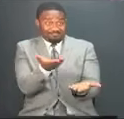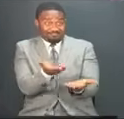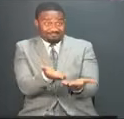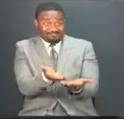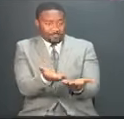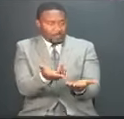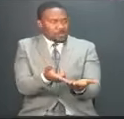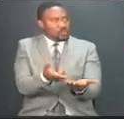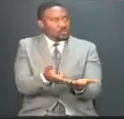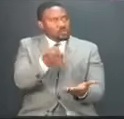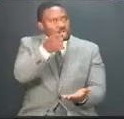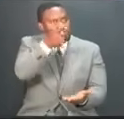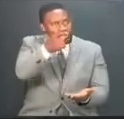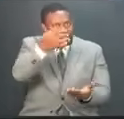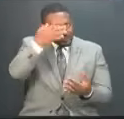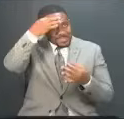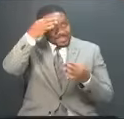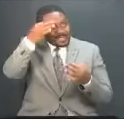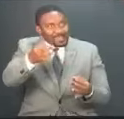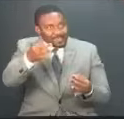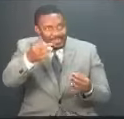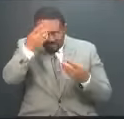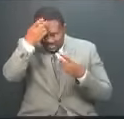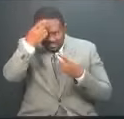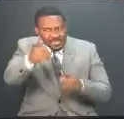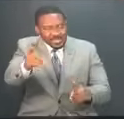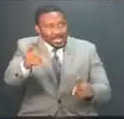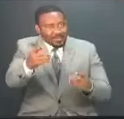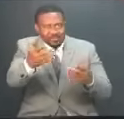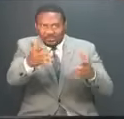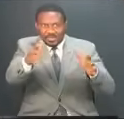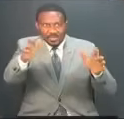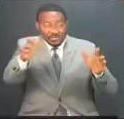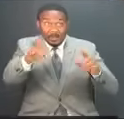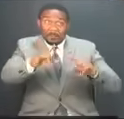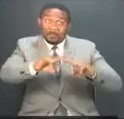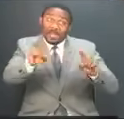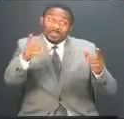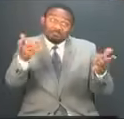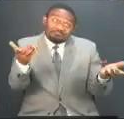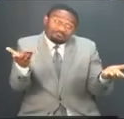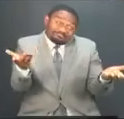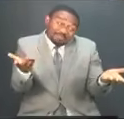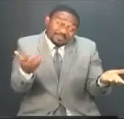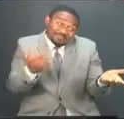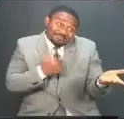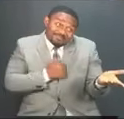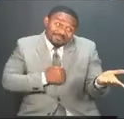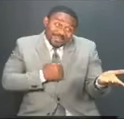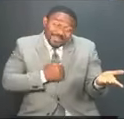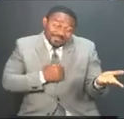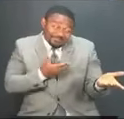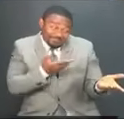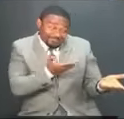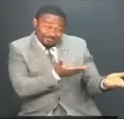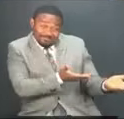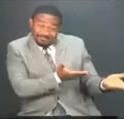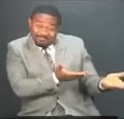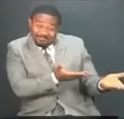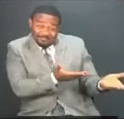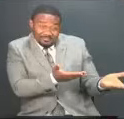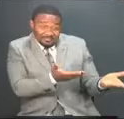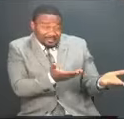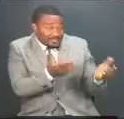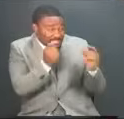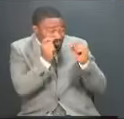to decide, and unfortunately, I am surprised that our